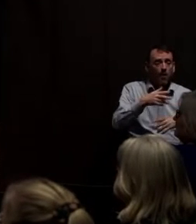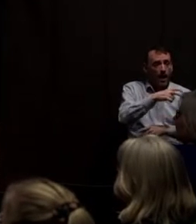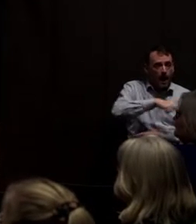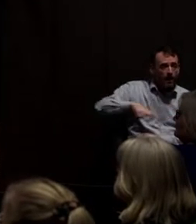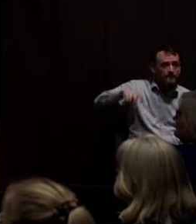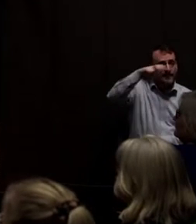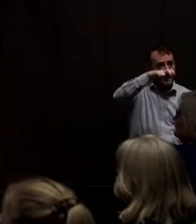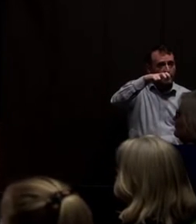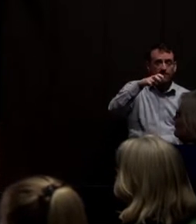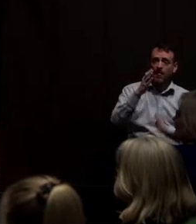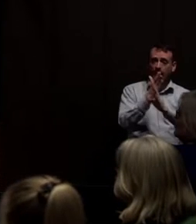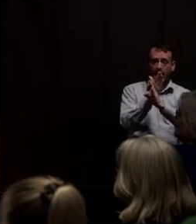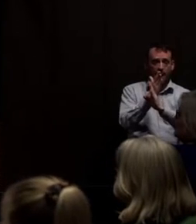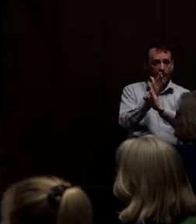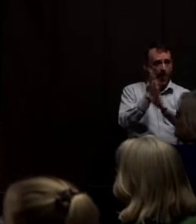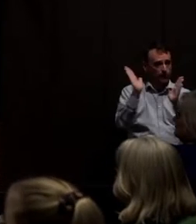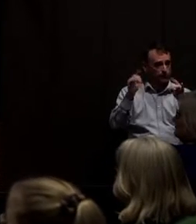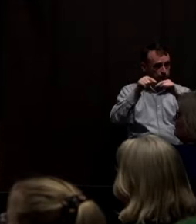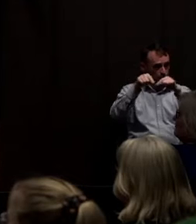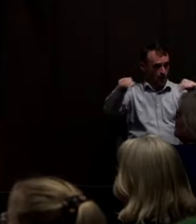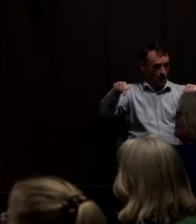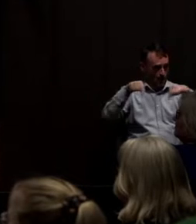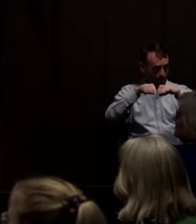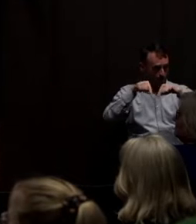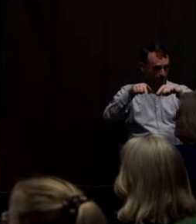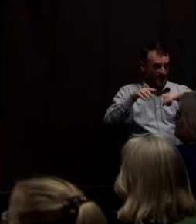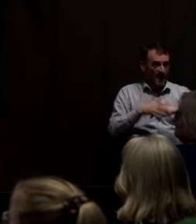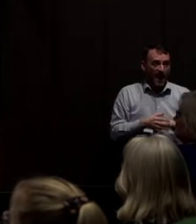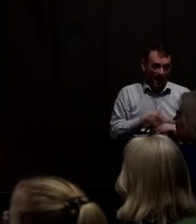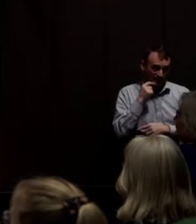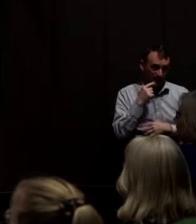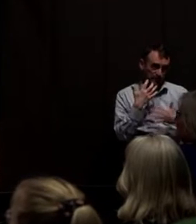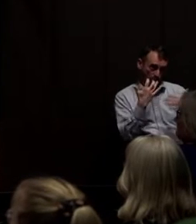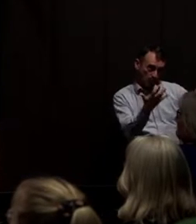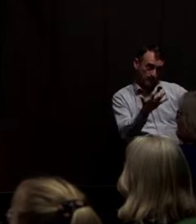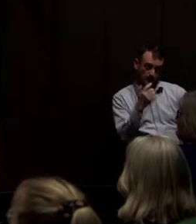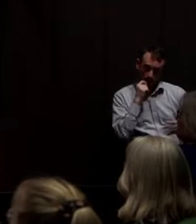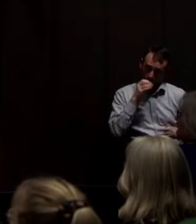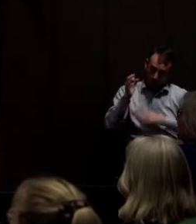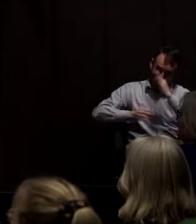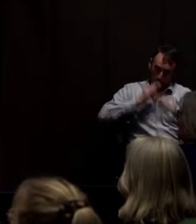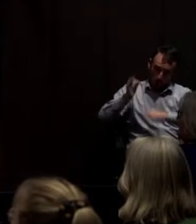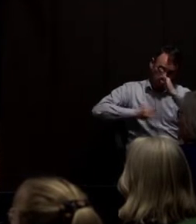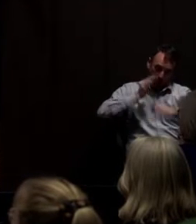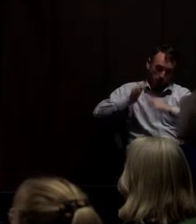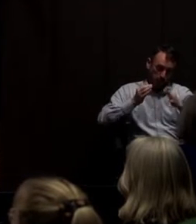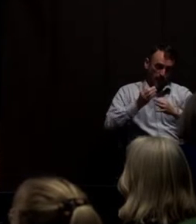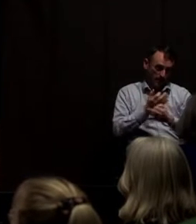Okay.